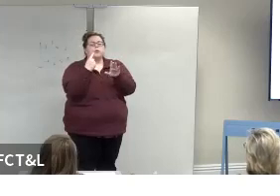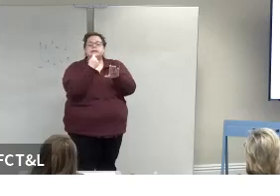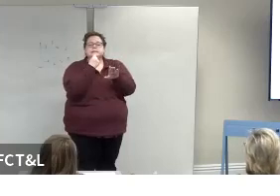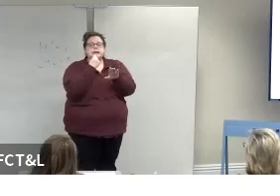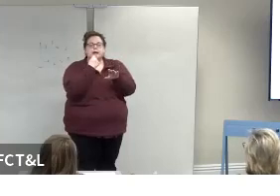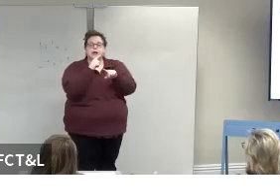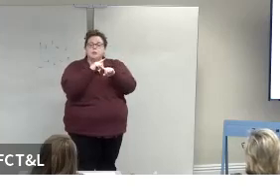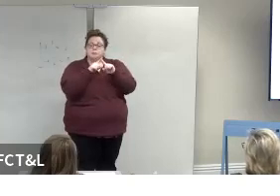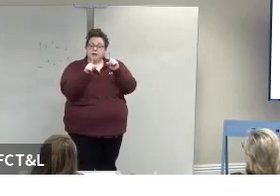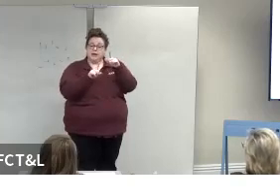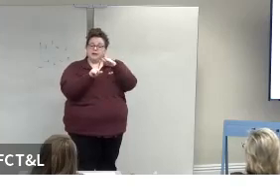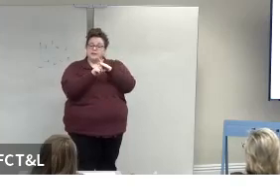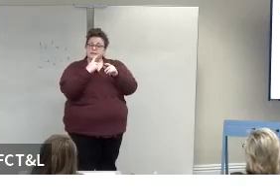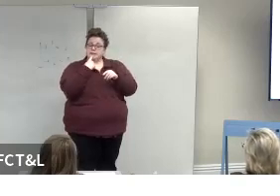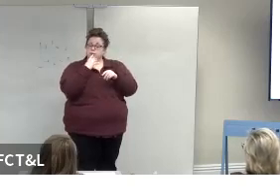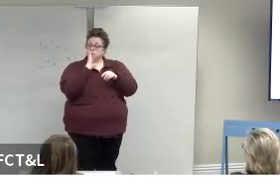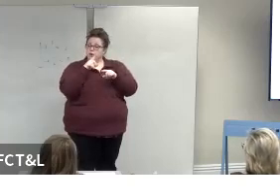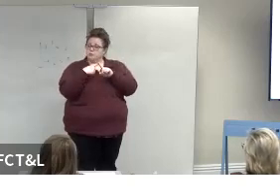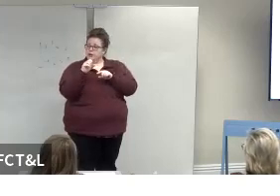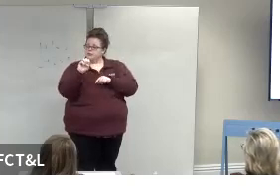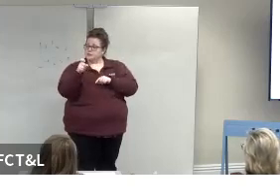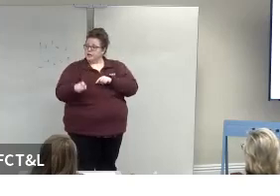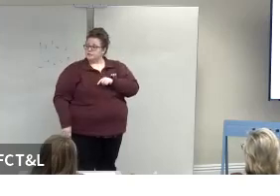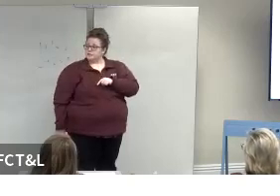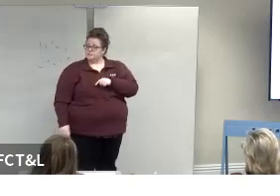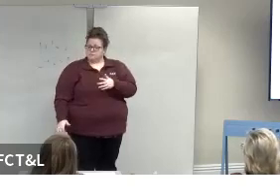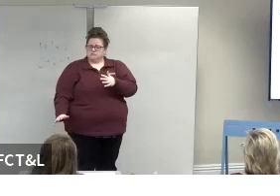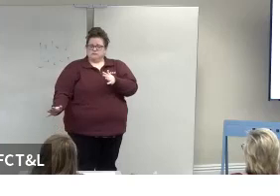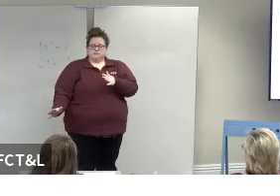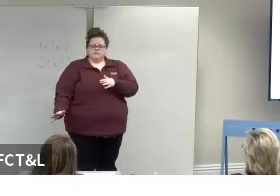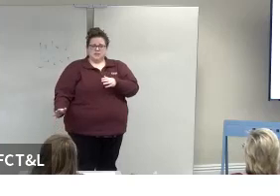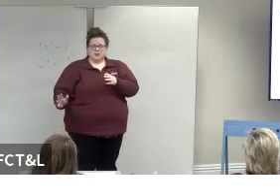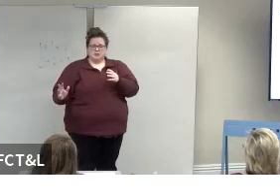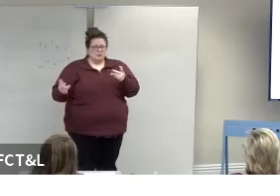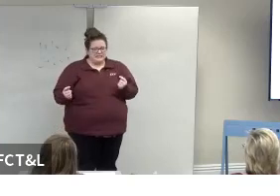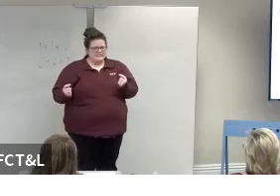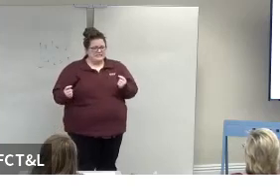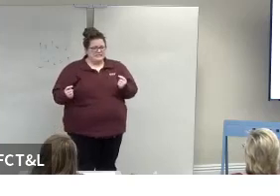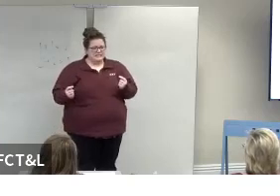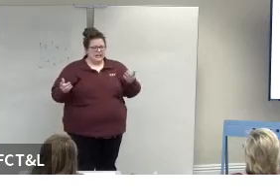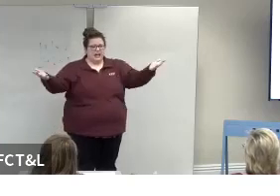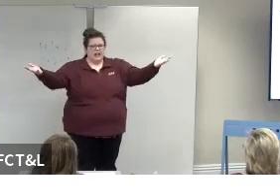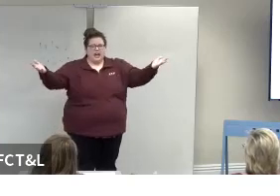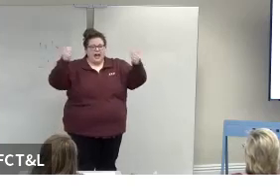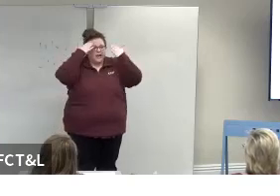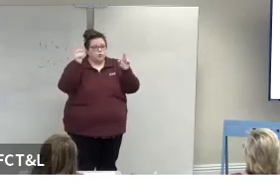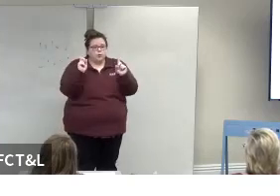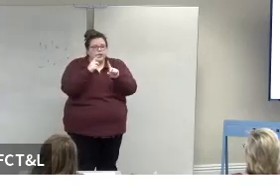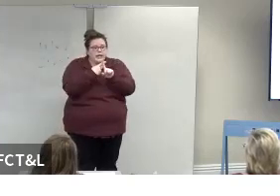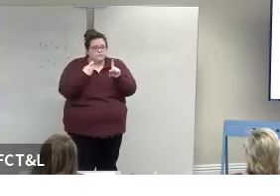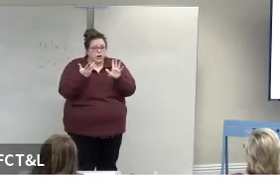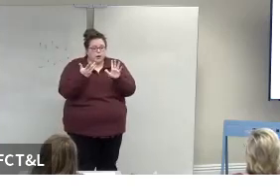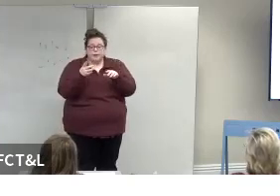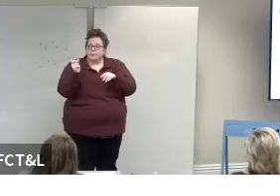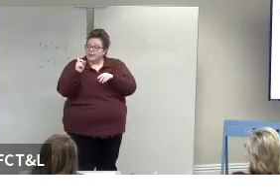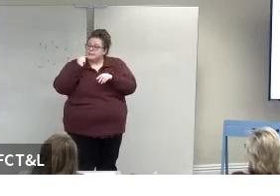then I don't know what happened, but it started talking about sex. I'm like, what? Who's talking about sex?